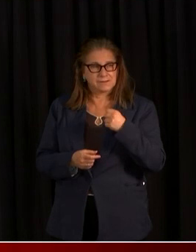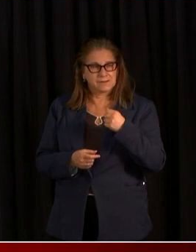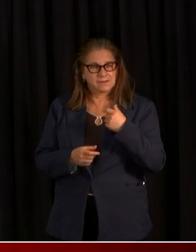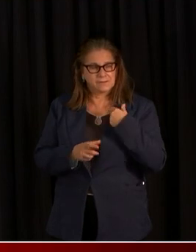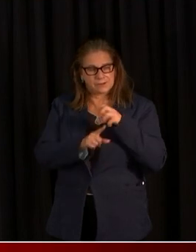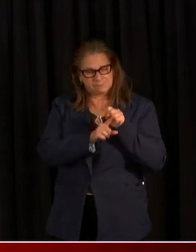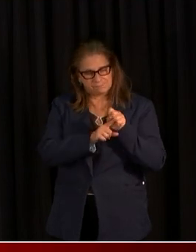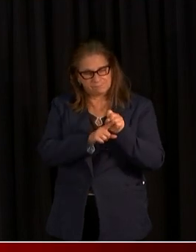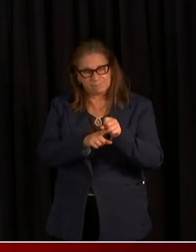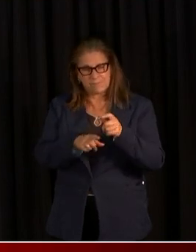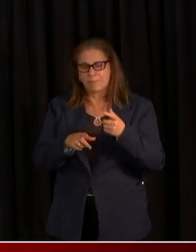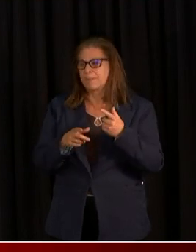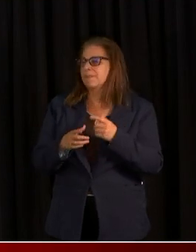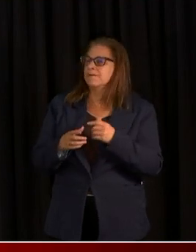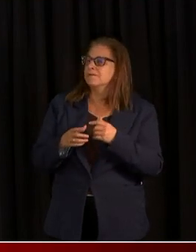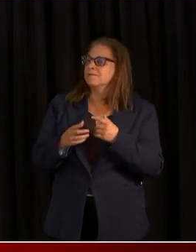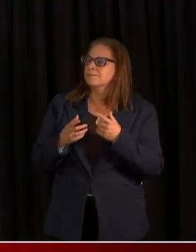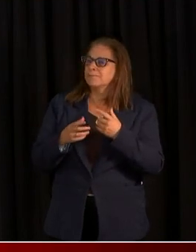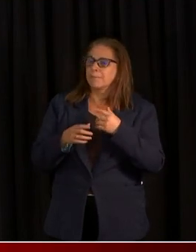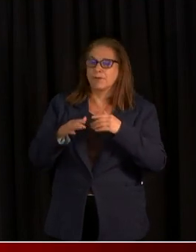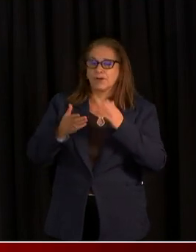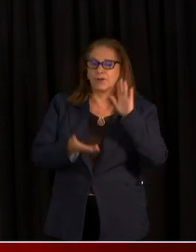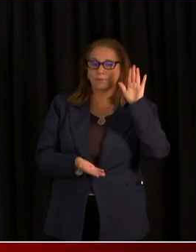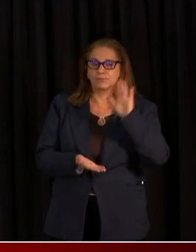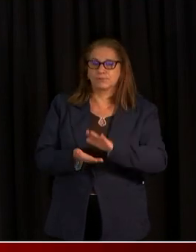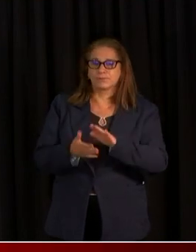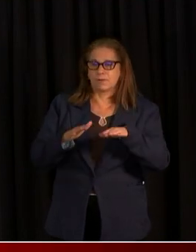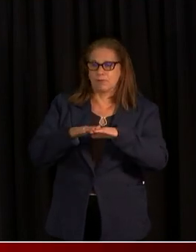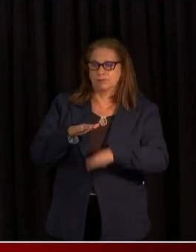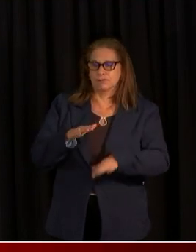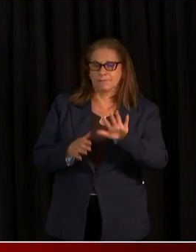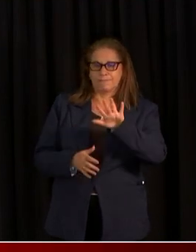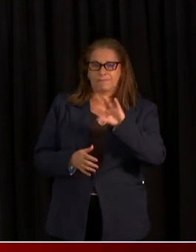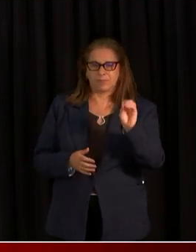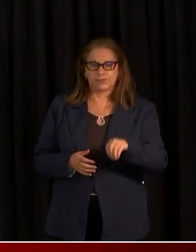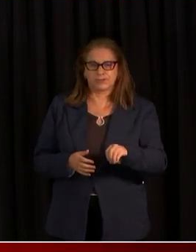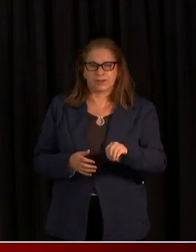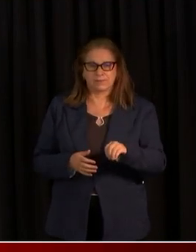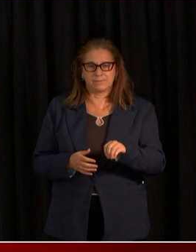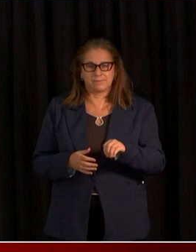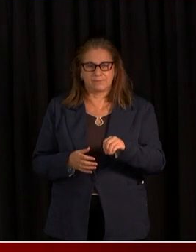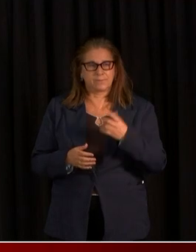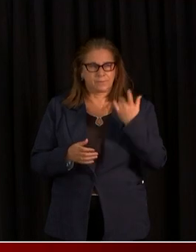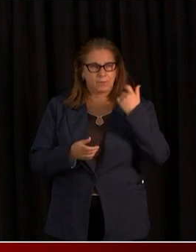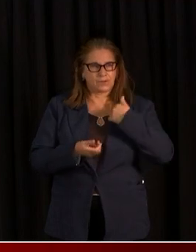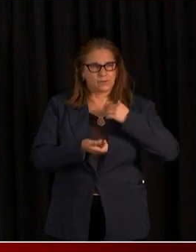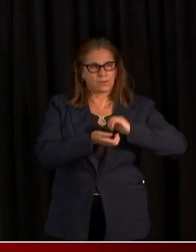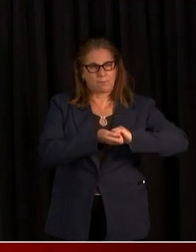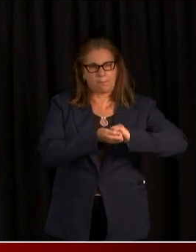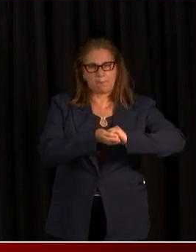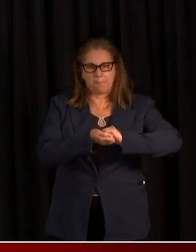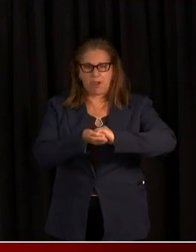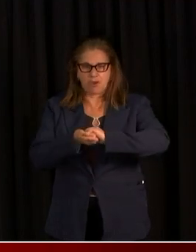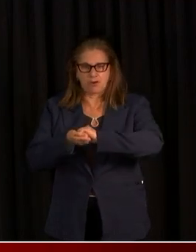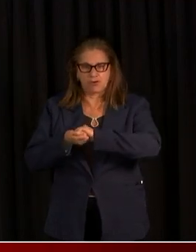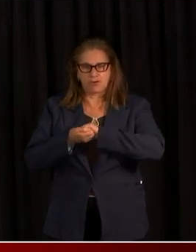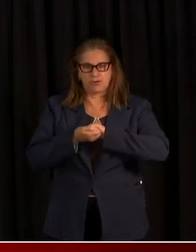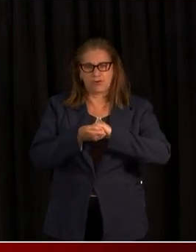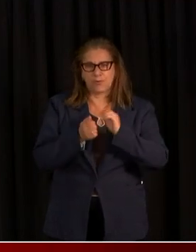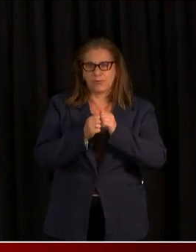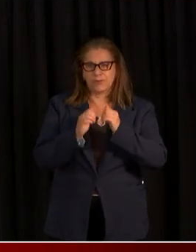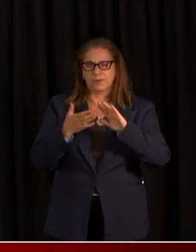contact information for. And that's large and in part to the number of partnerships that we forged with